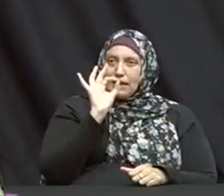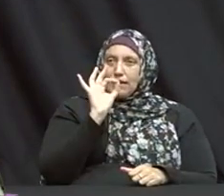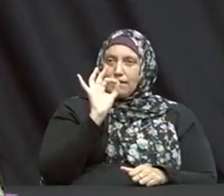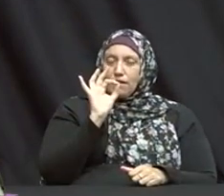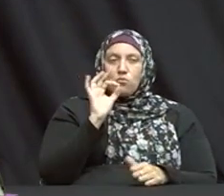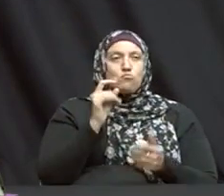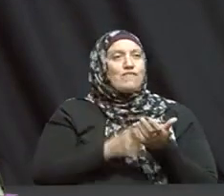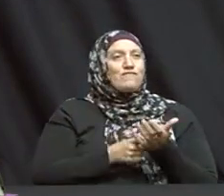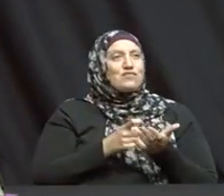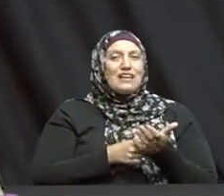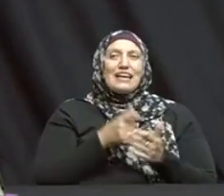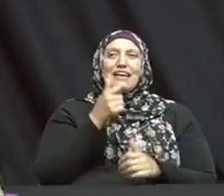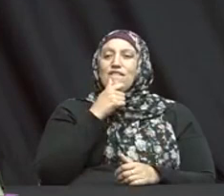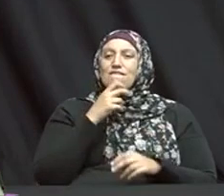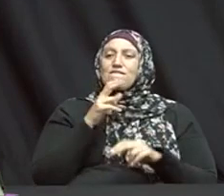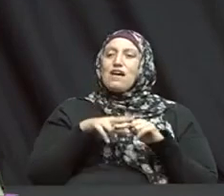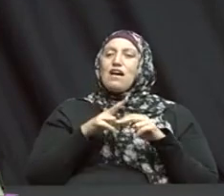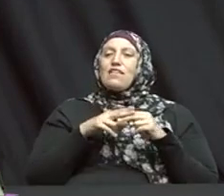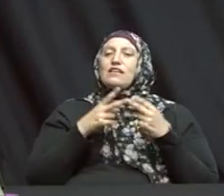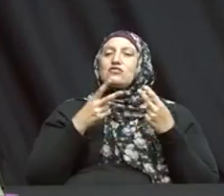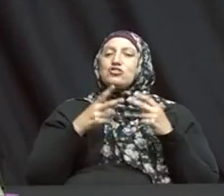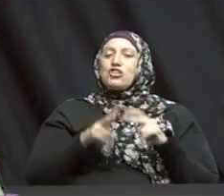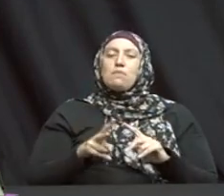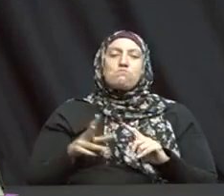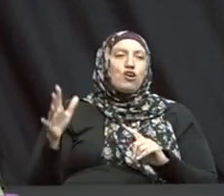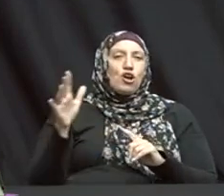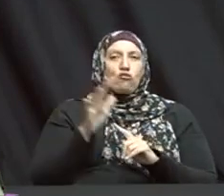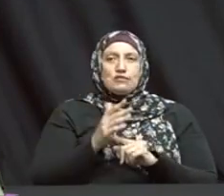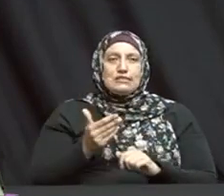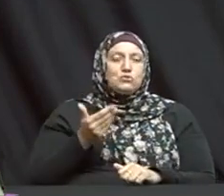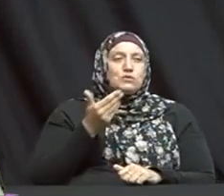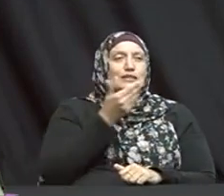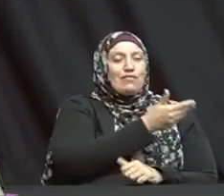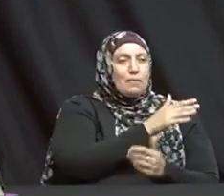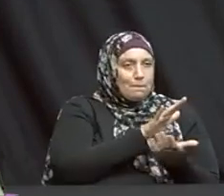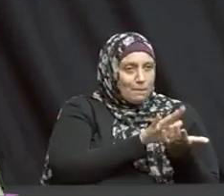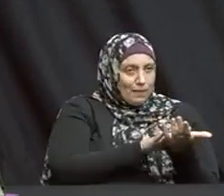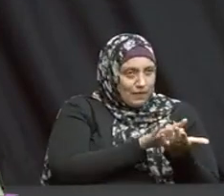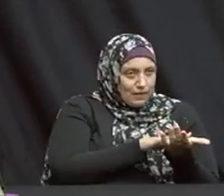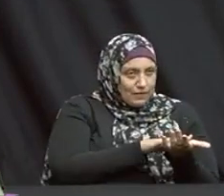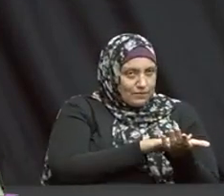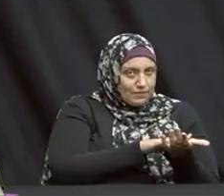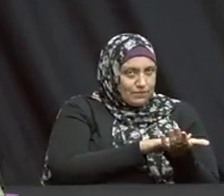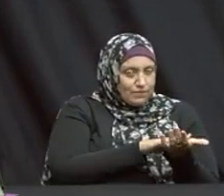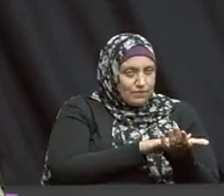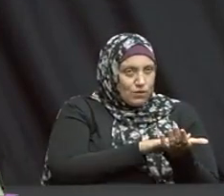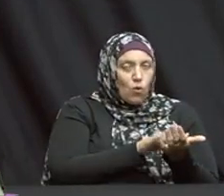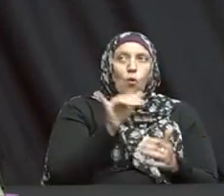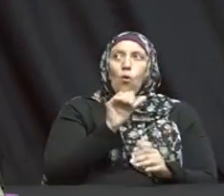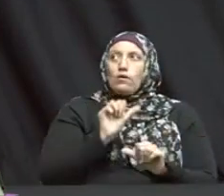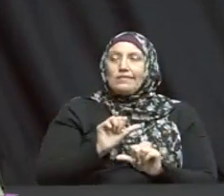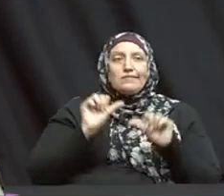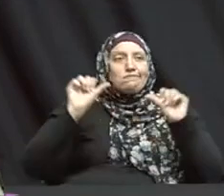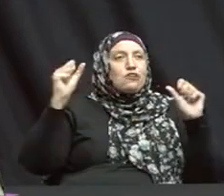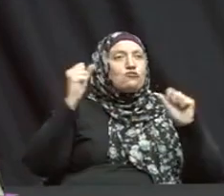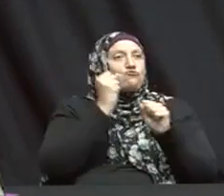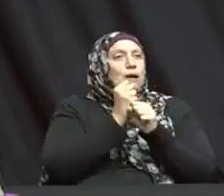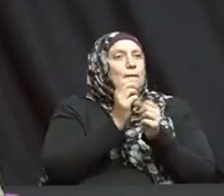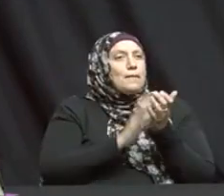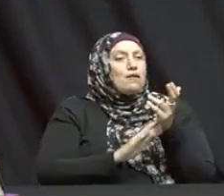father dies, the priority is with the mother who is looking after the child, or the grandparents who are closer to the